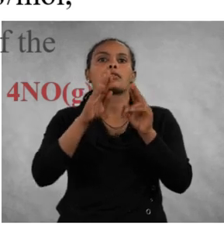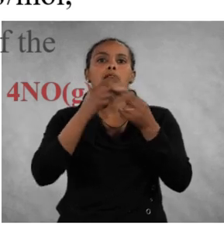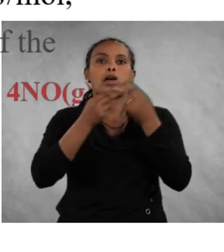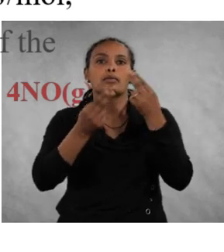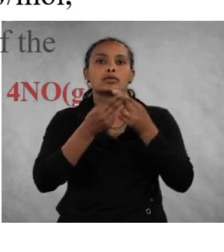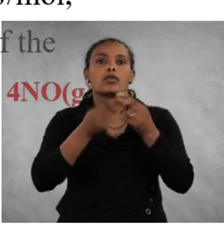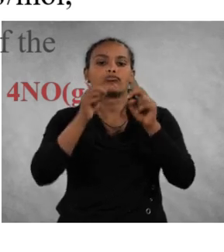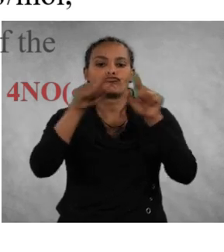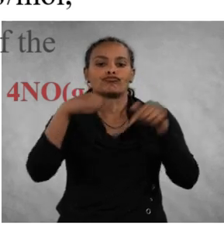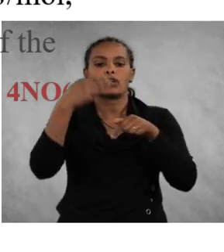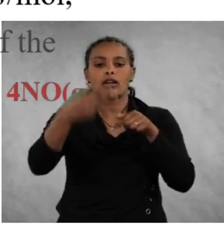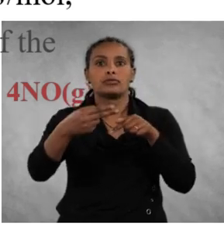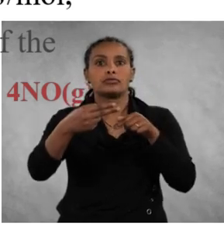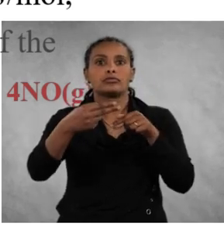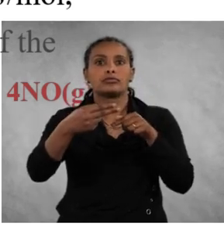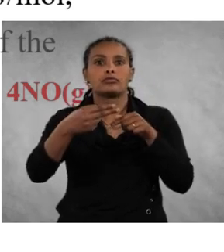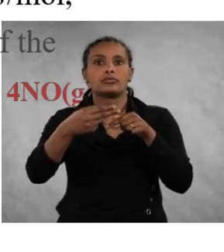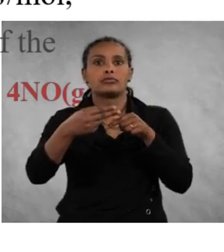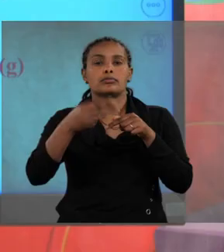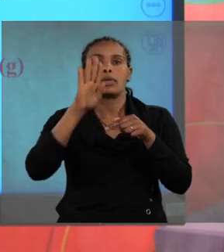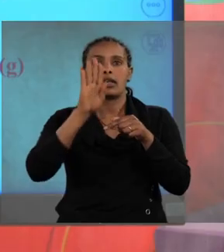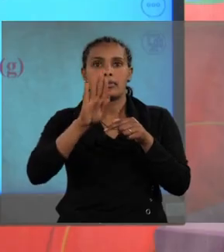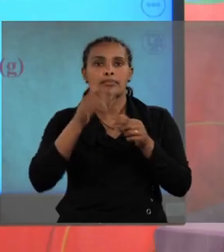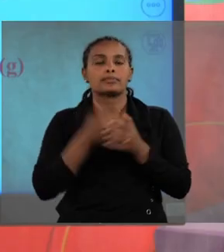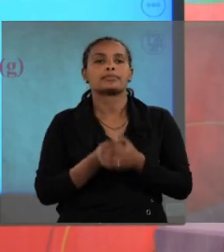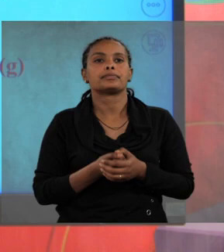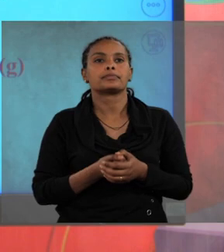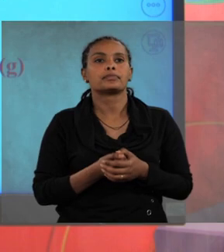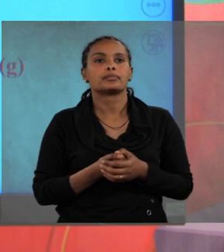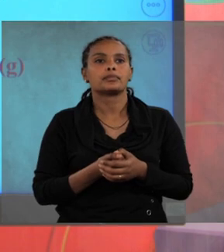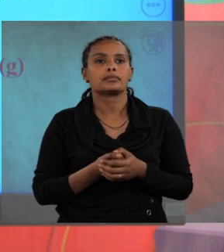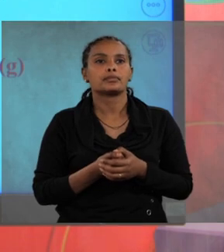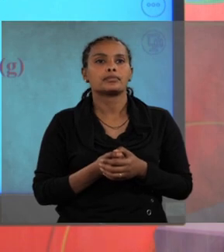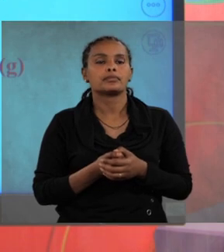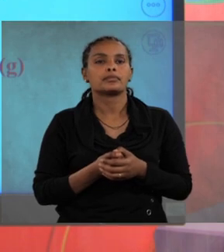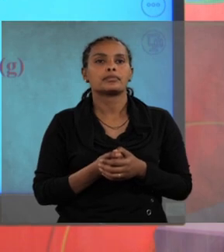naught formation of B.